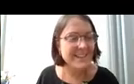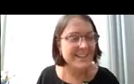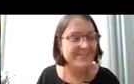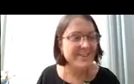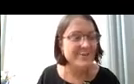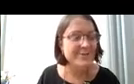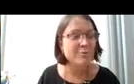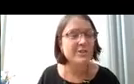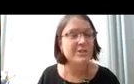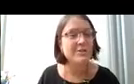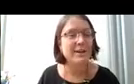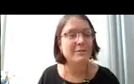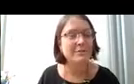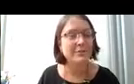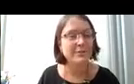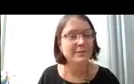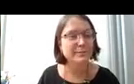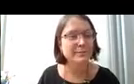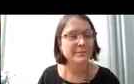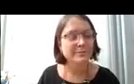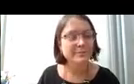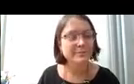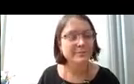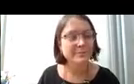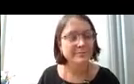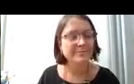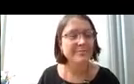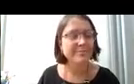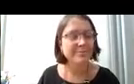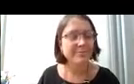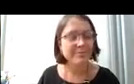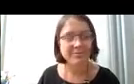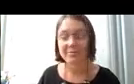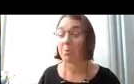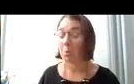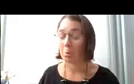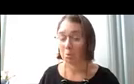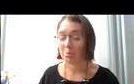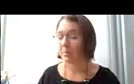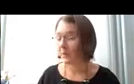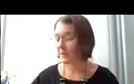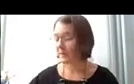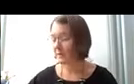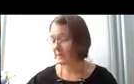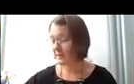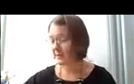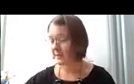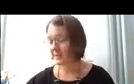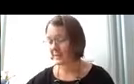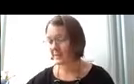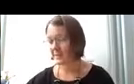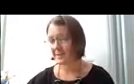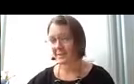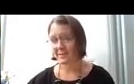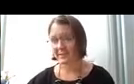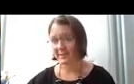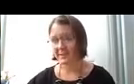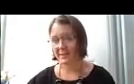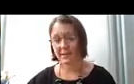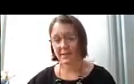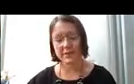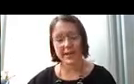Brilliant. Okay. Ruth, what do you have? I have podiatrist, clinical psychologist, and